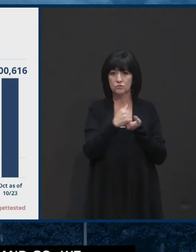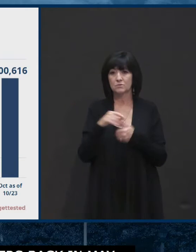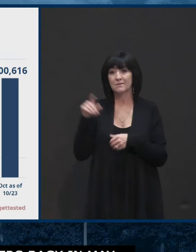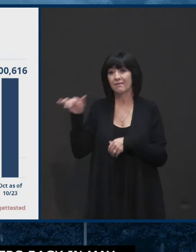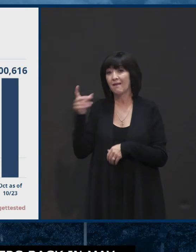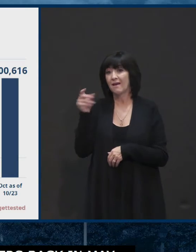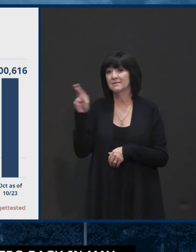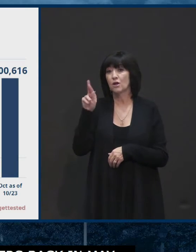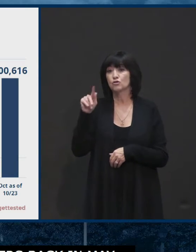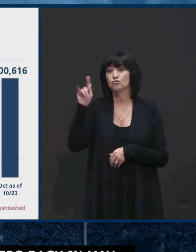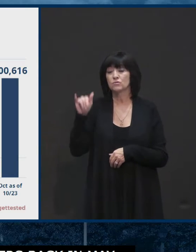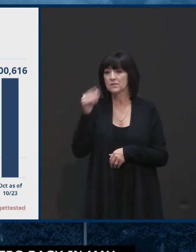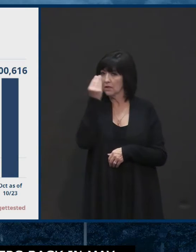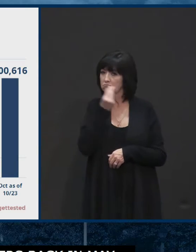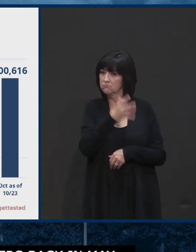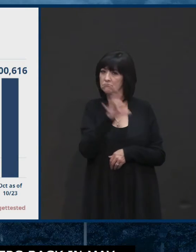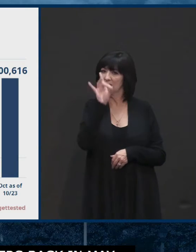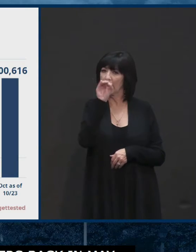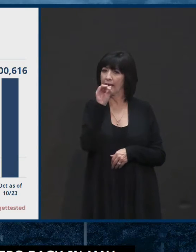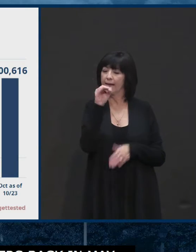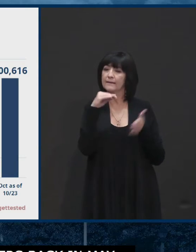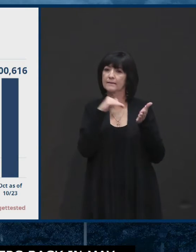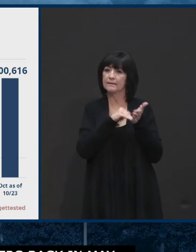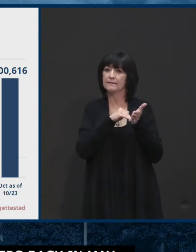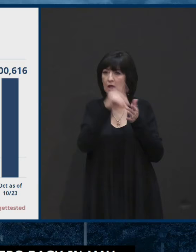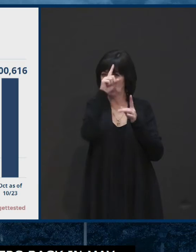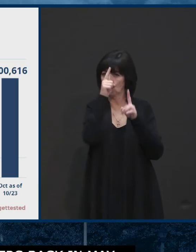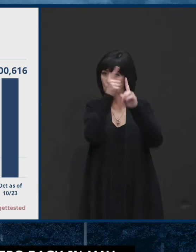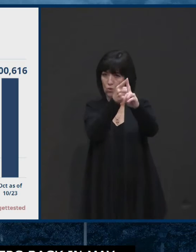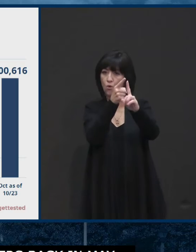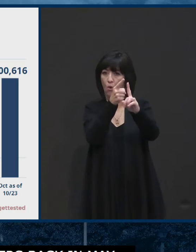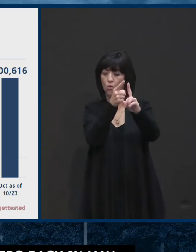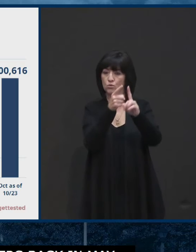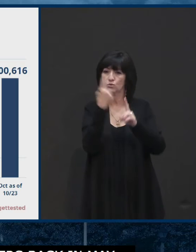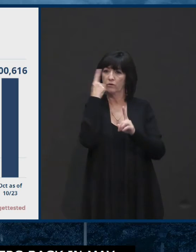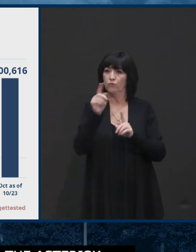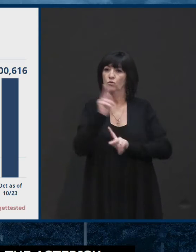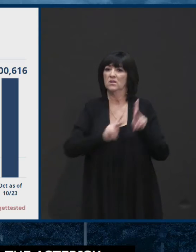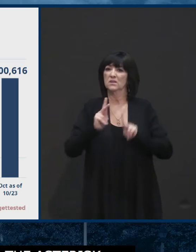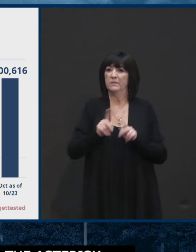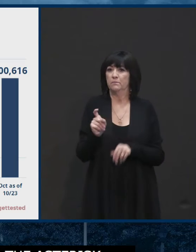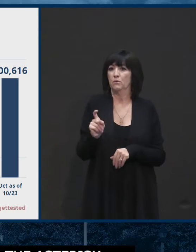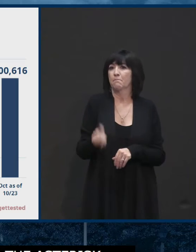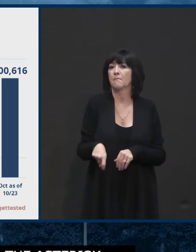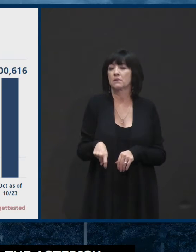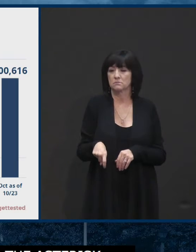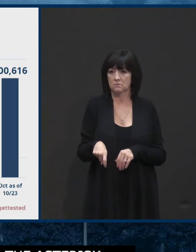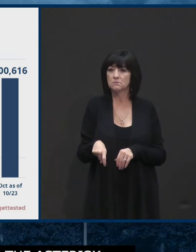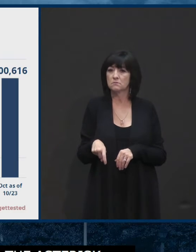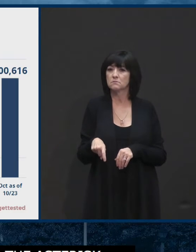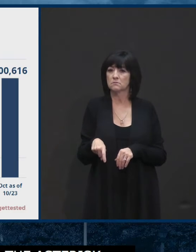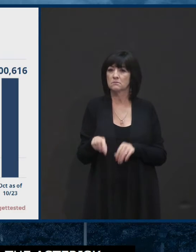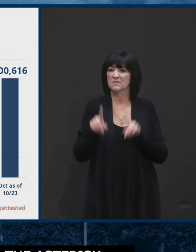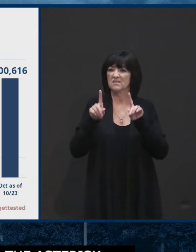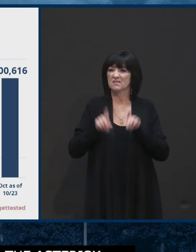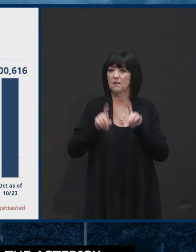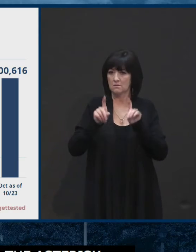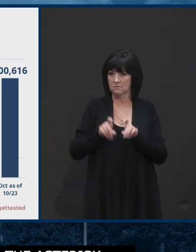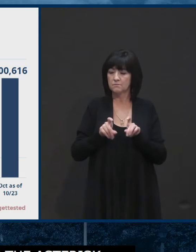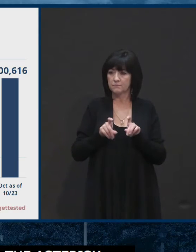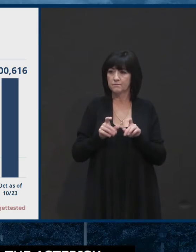the asterisk of we want to provide testing to people that need to be tested as soon as possible, kind of being that like